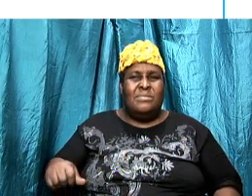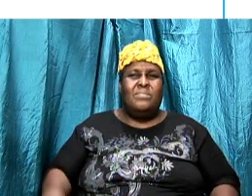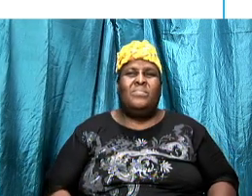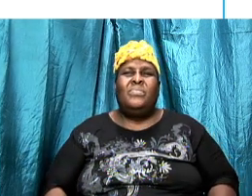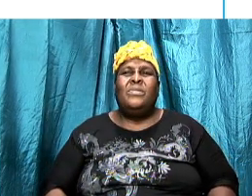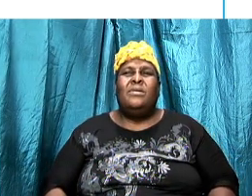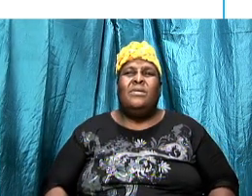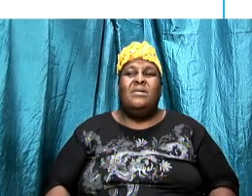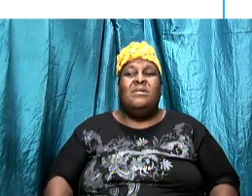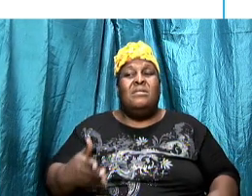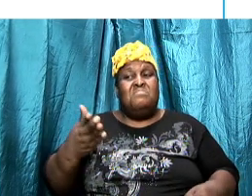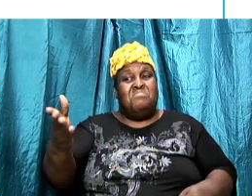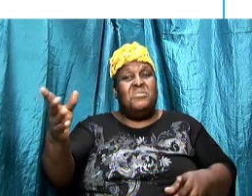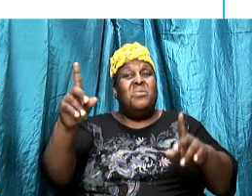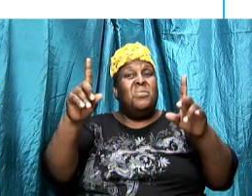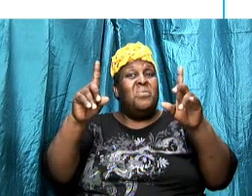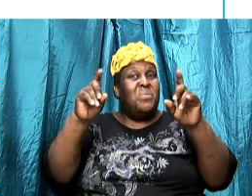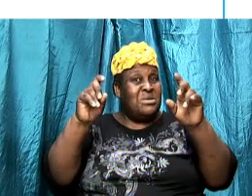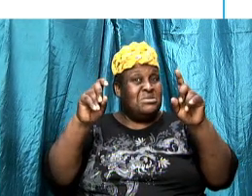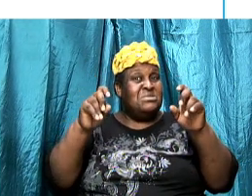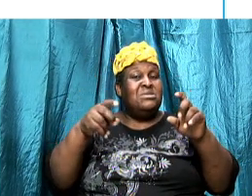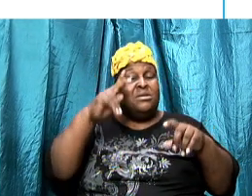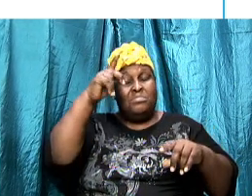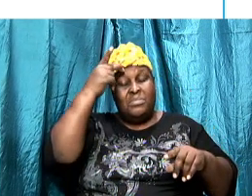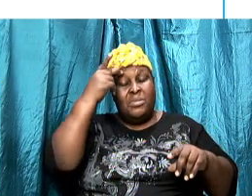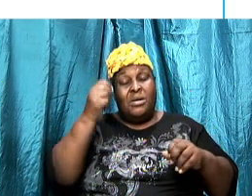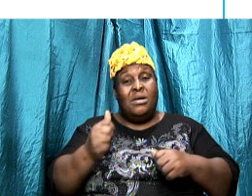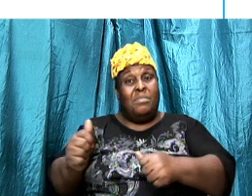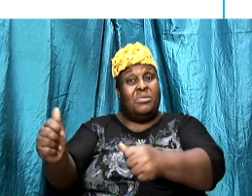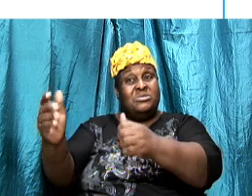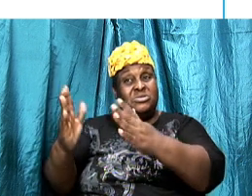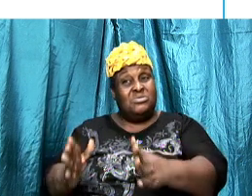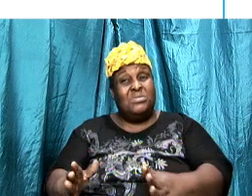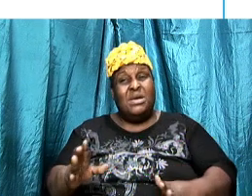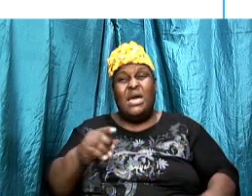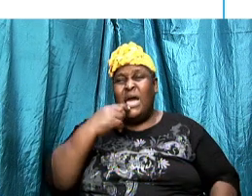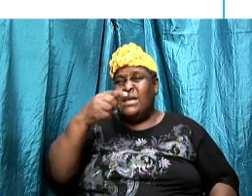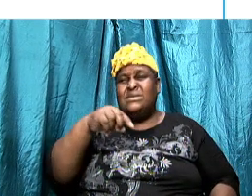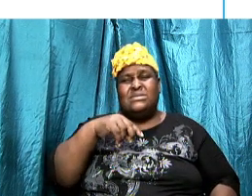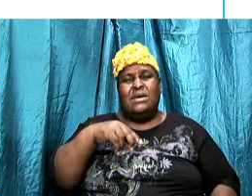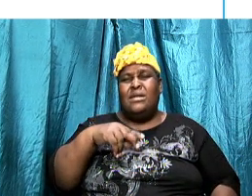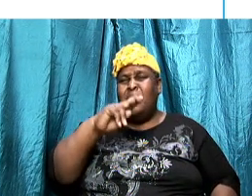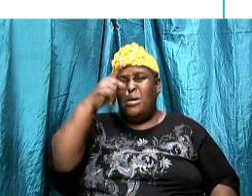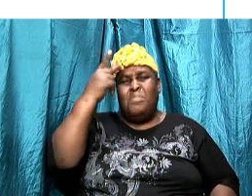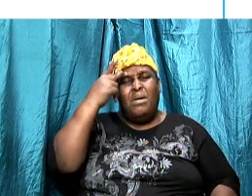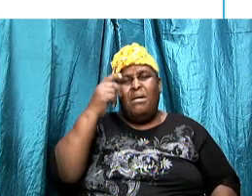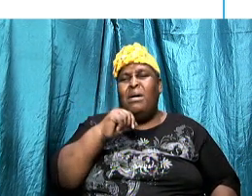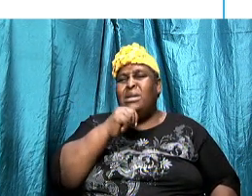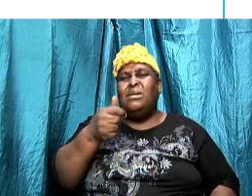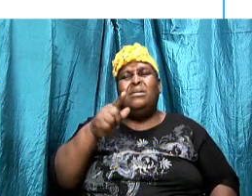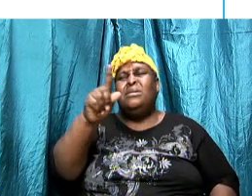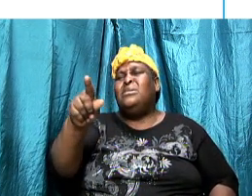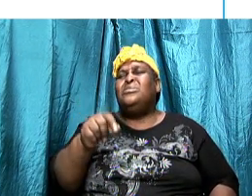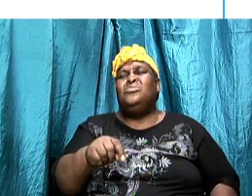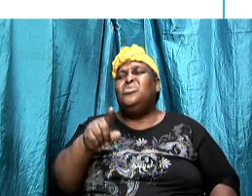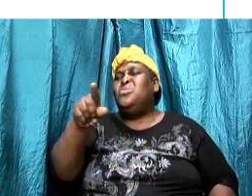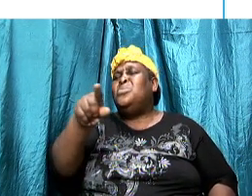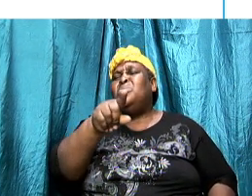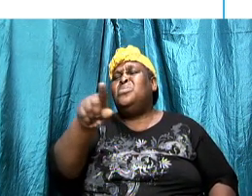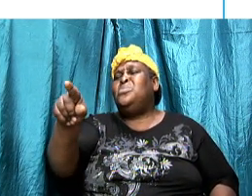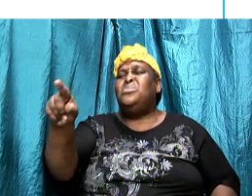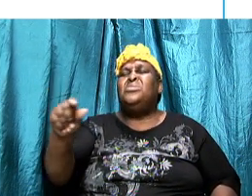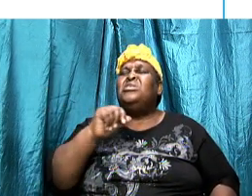So they are questioning his apostleship, and they're saying that, Paul, you know, you're not really an apostle. You and Barnabas are not really an